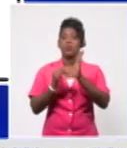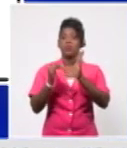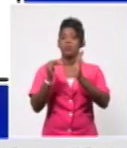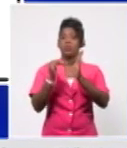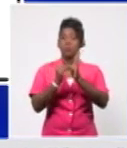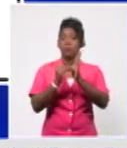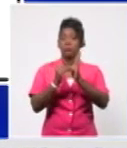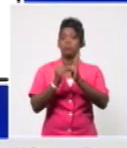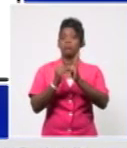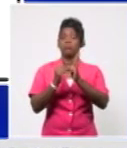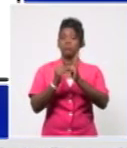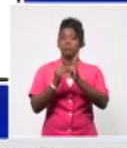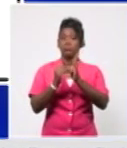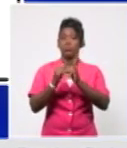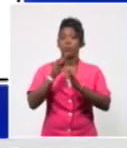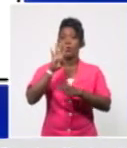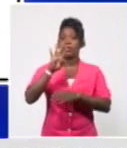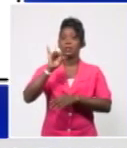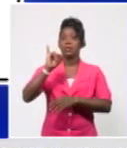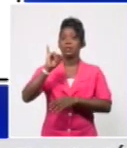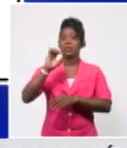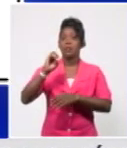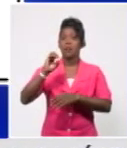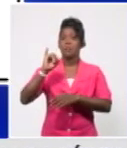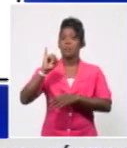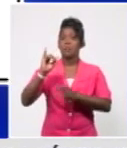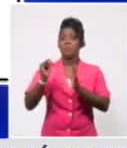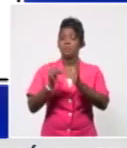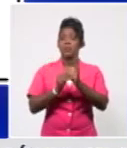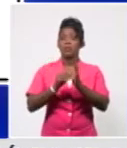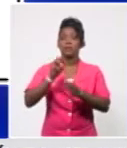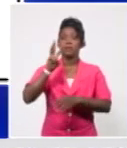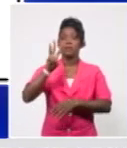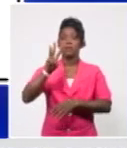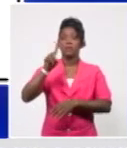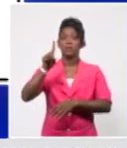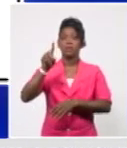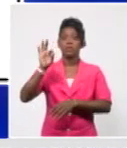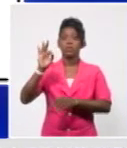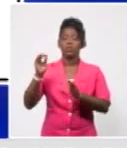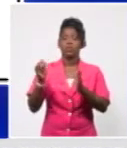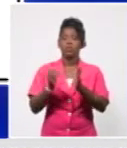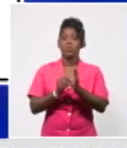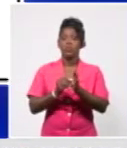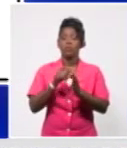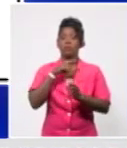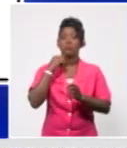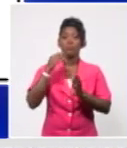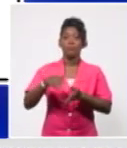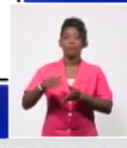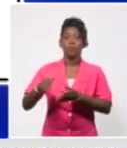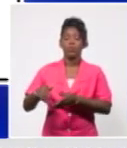129,522 deaths. Russia comes in fourth place with